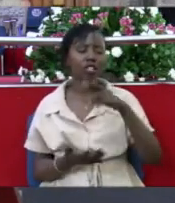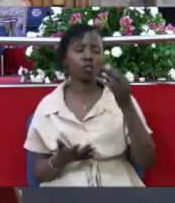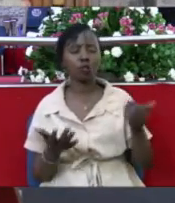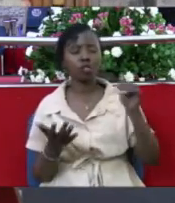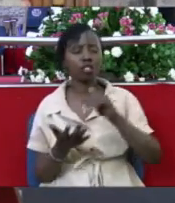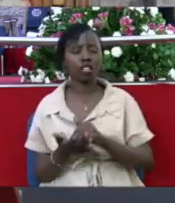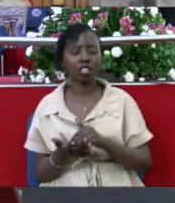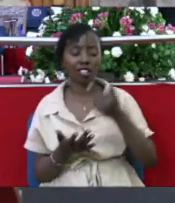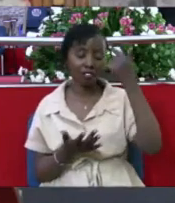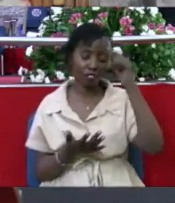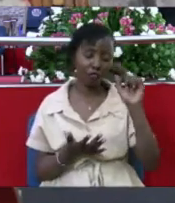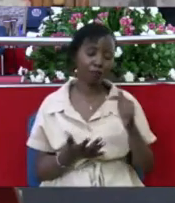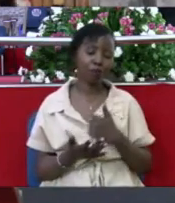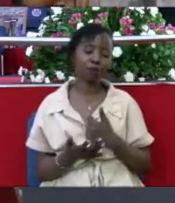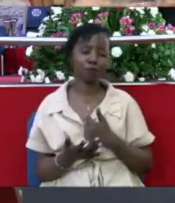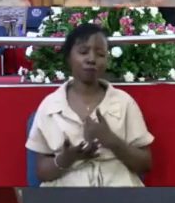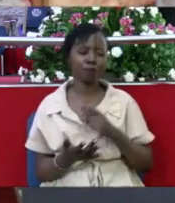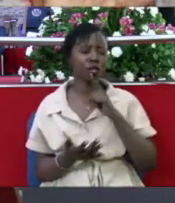and rose again just for me.